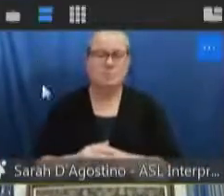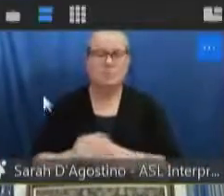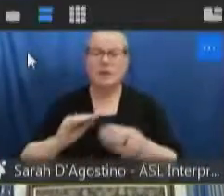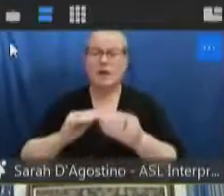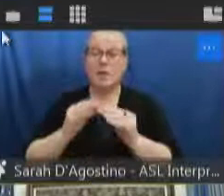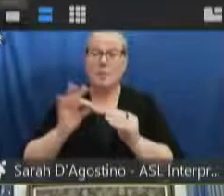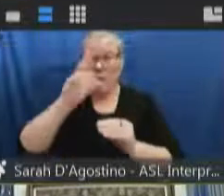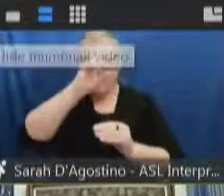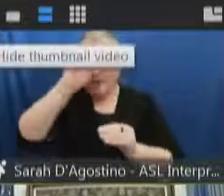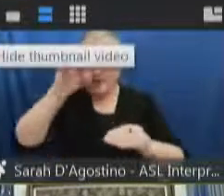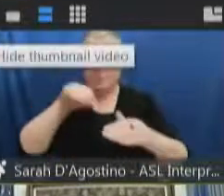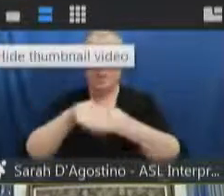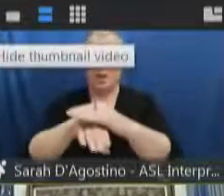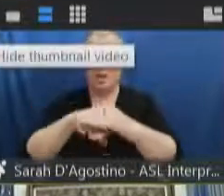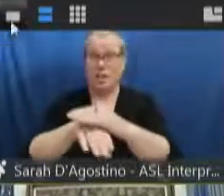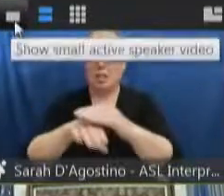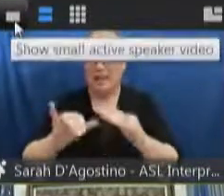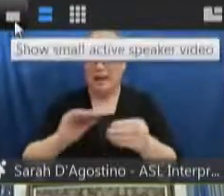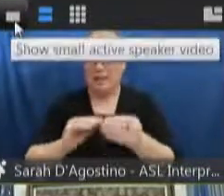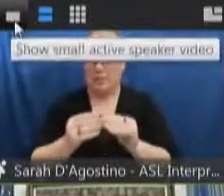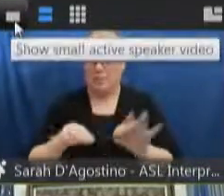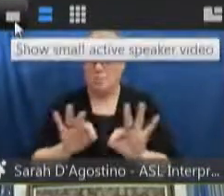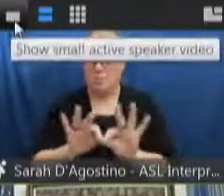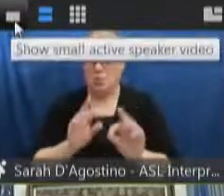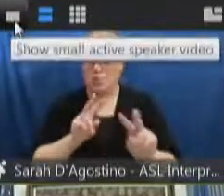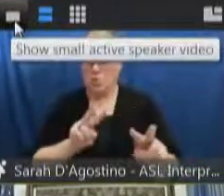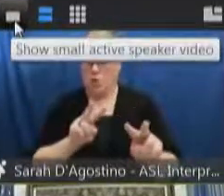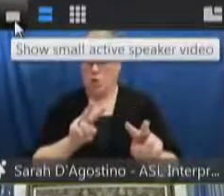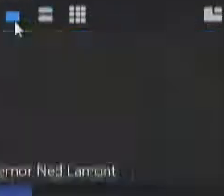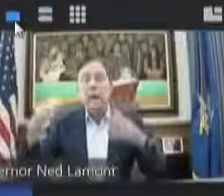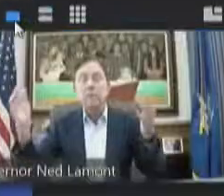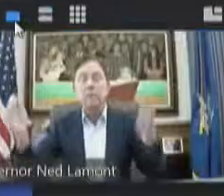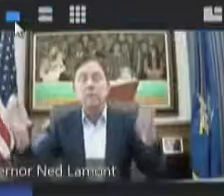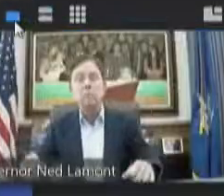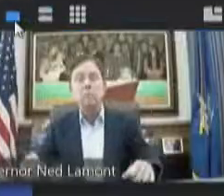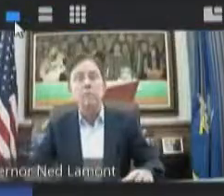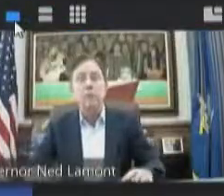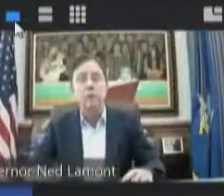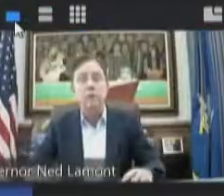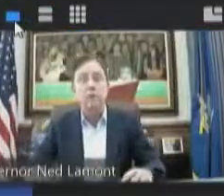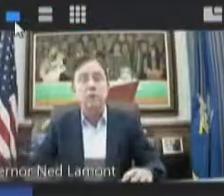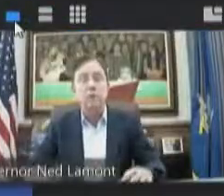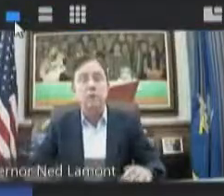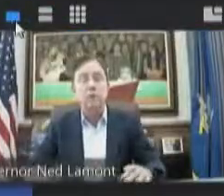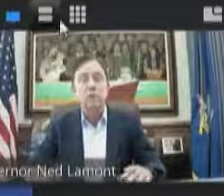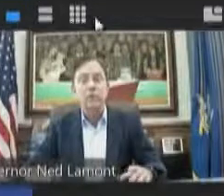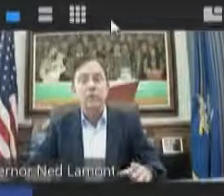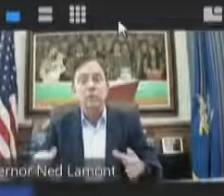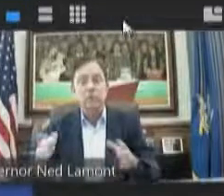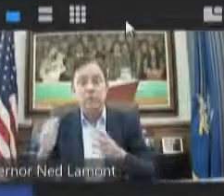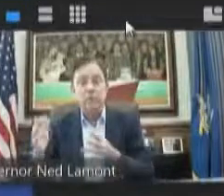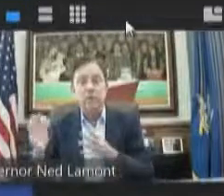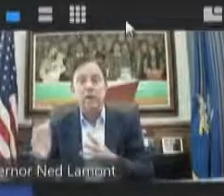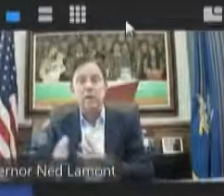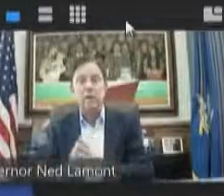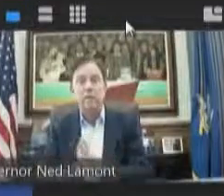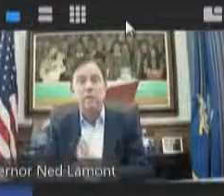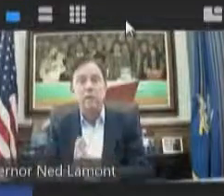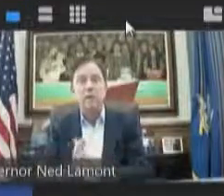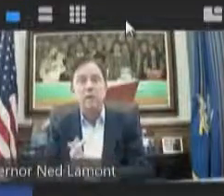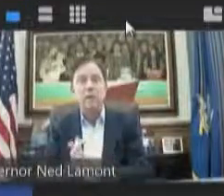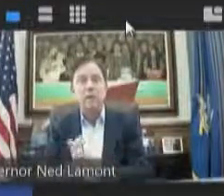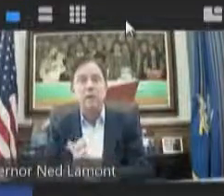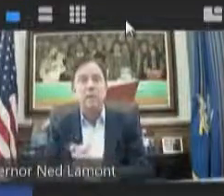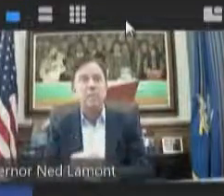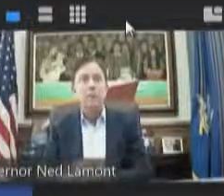was a metric we always paid attention to, did not want the bathtub to be overfilled in terms of making sure we can take care of everybody